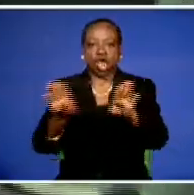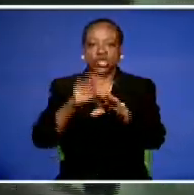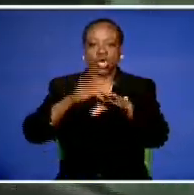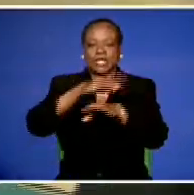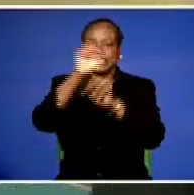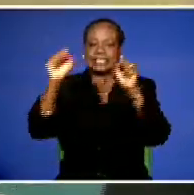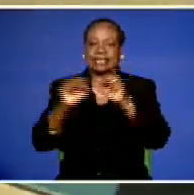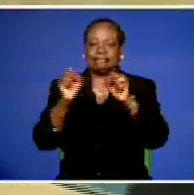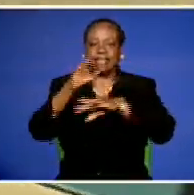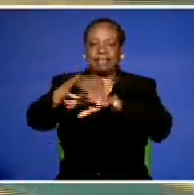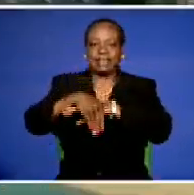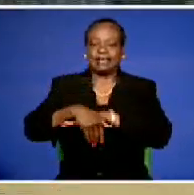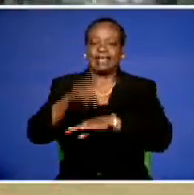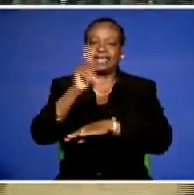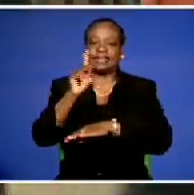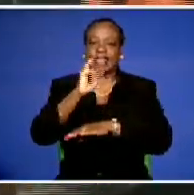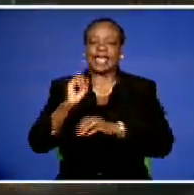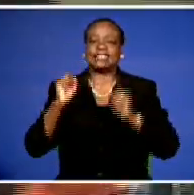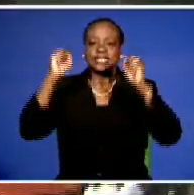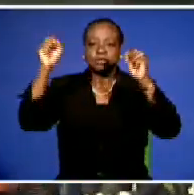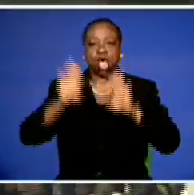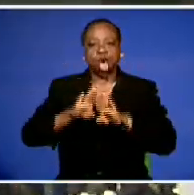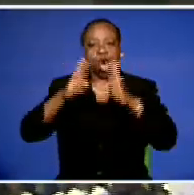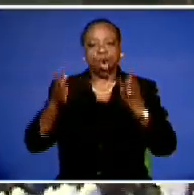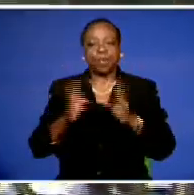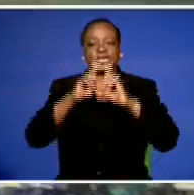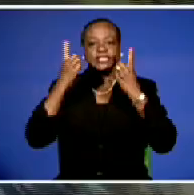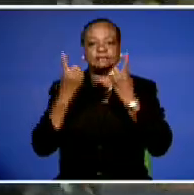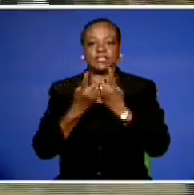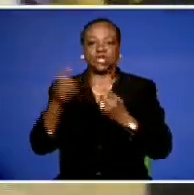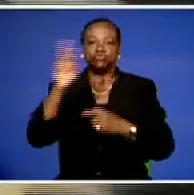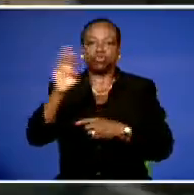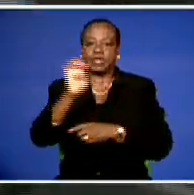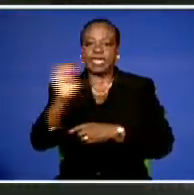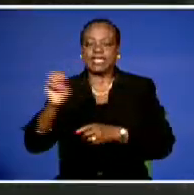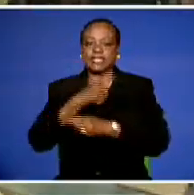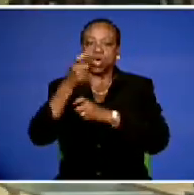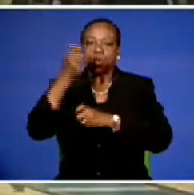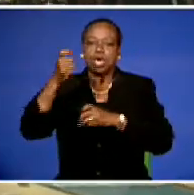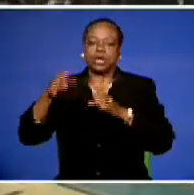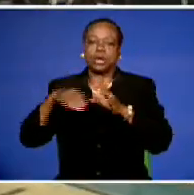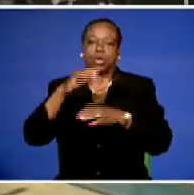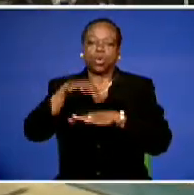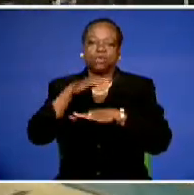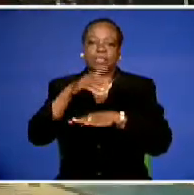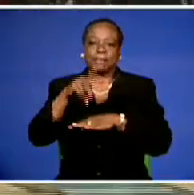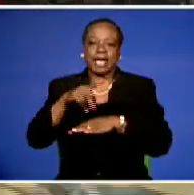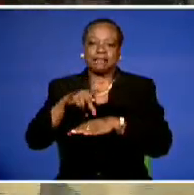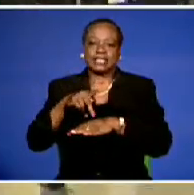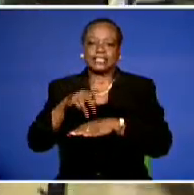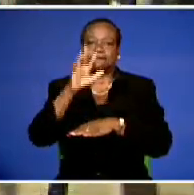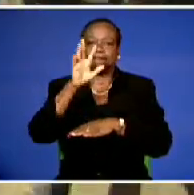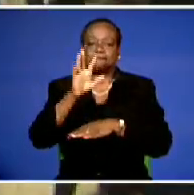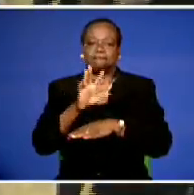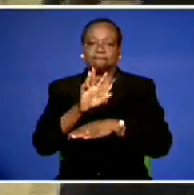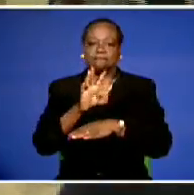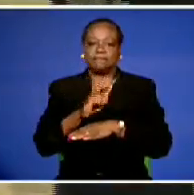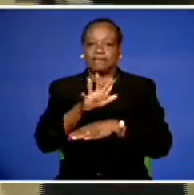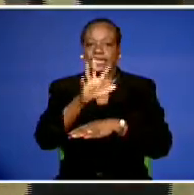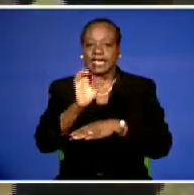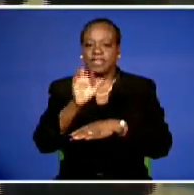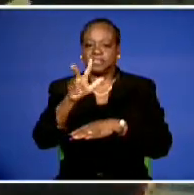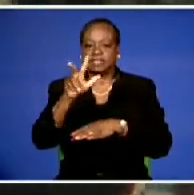night at the Kendall Isaacs Gym. In the Open Division, Rotary East won over the Pirates by a final of